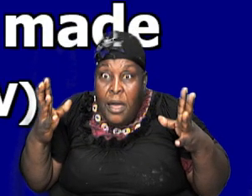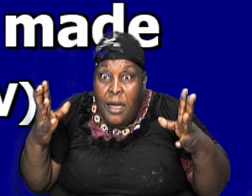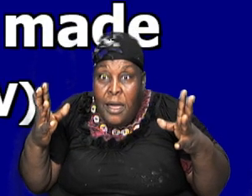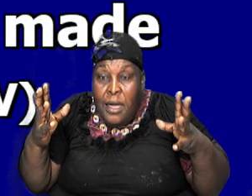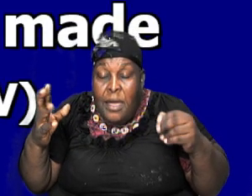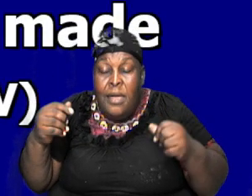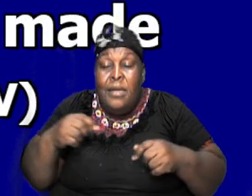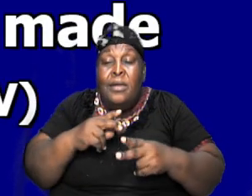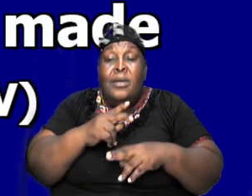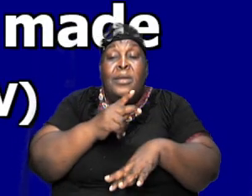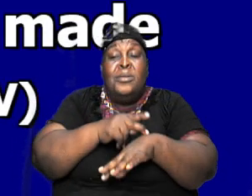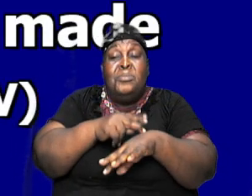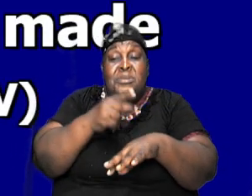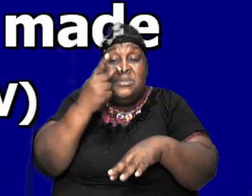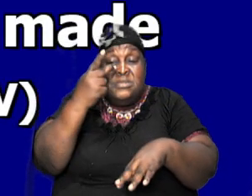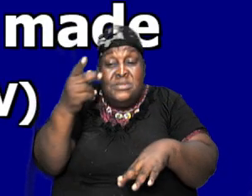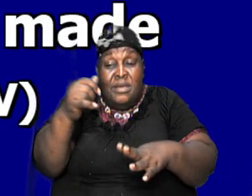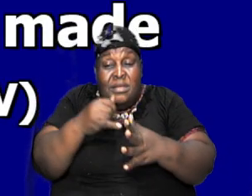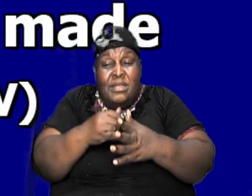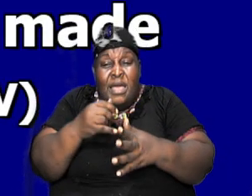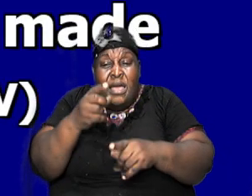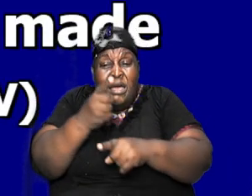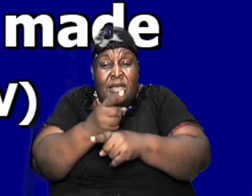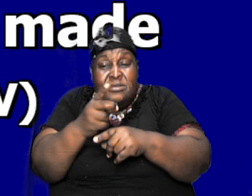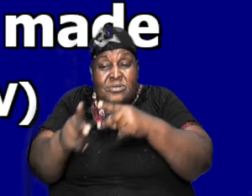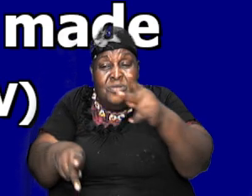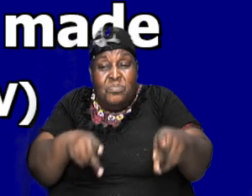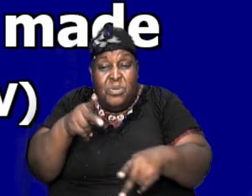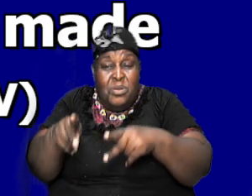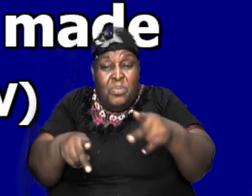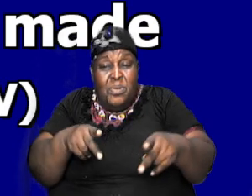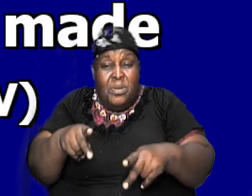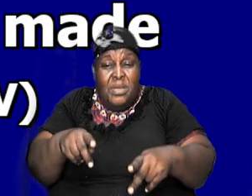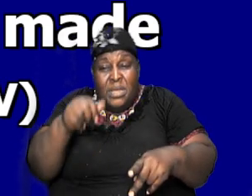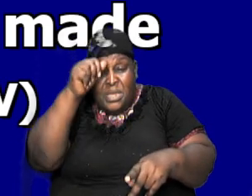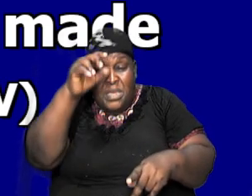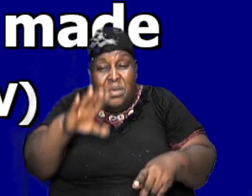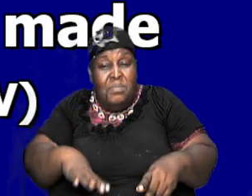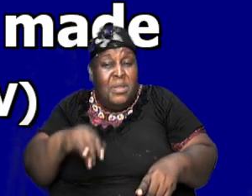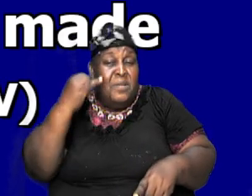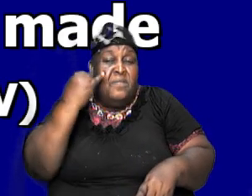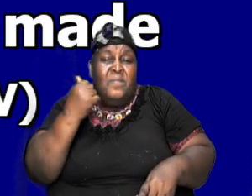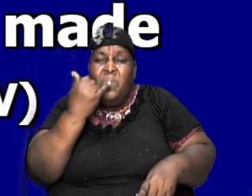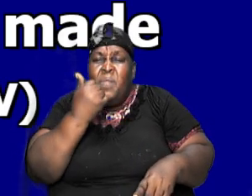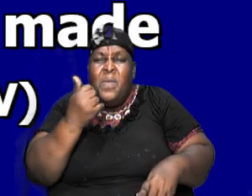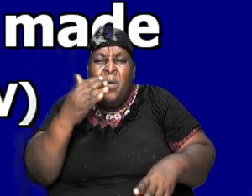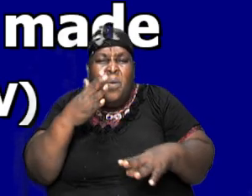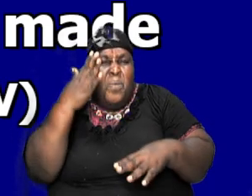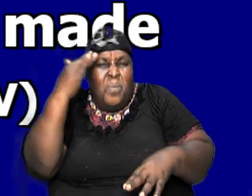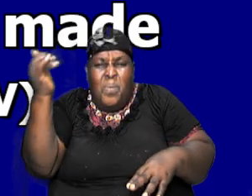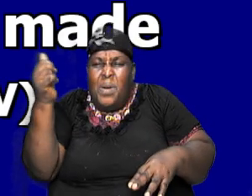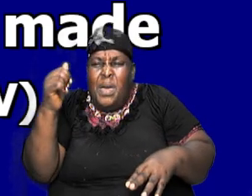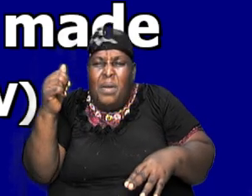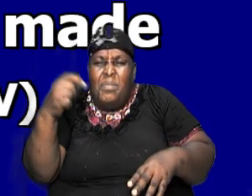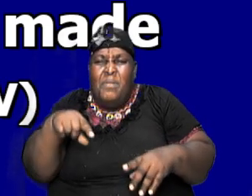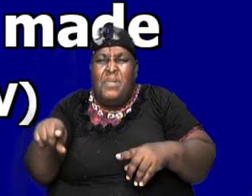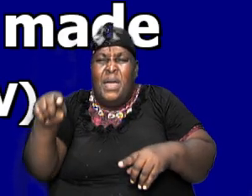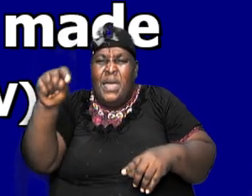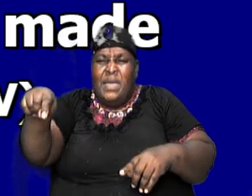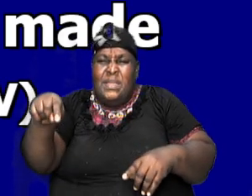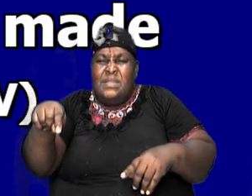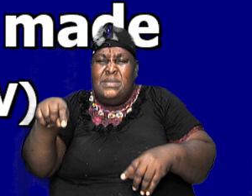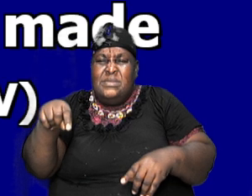And when Peter saw it, he answered unto the people, "Ye men of Israel, why marvel ye at